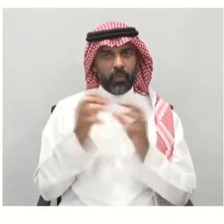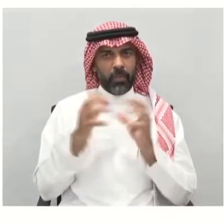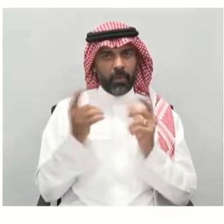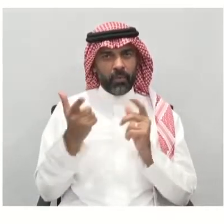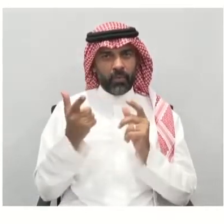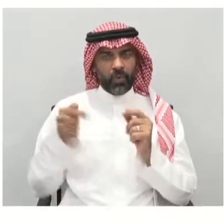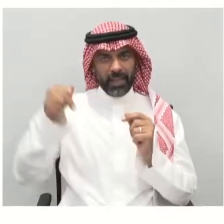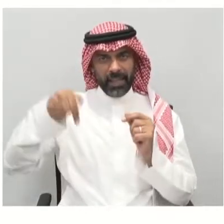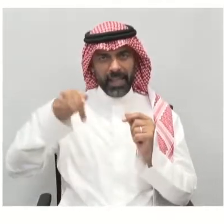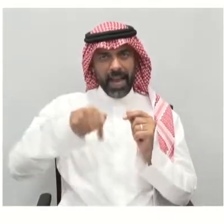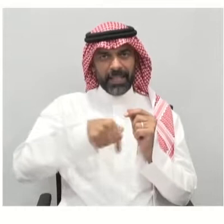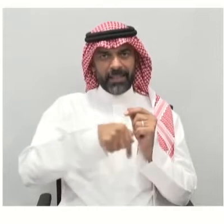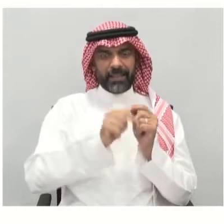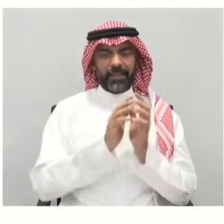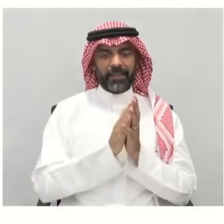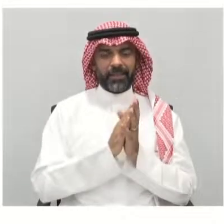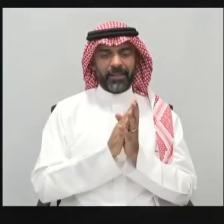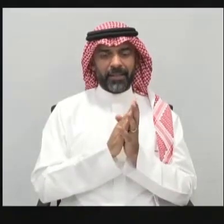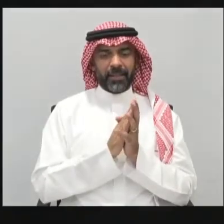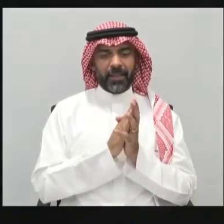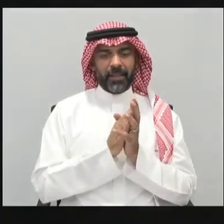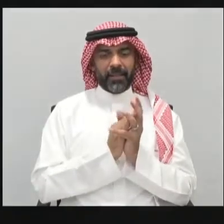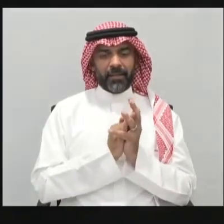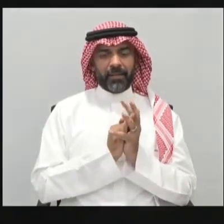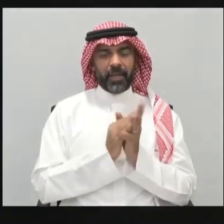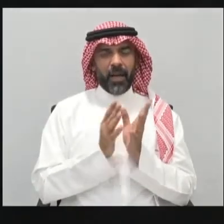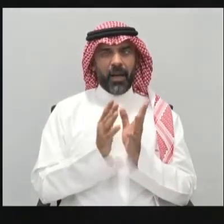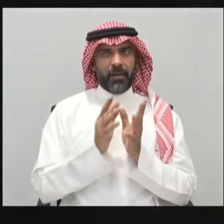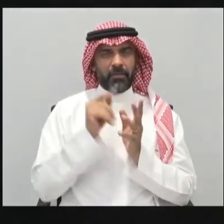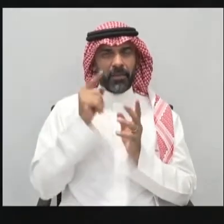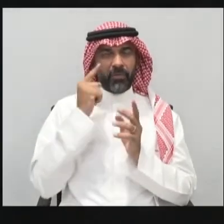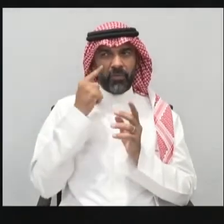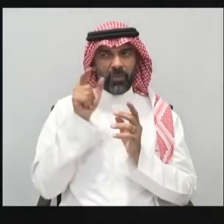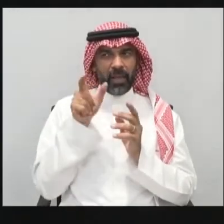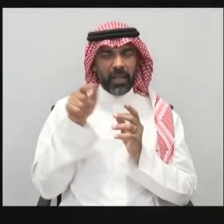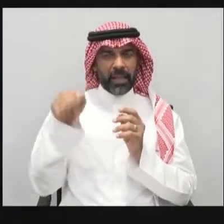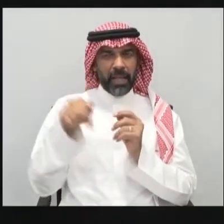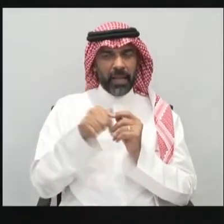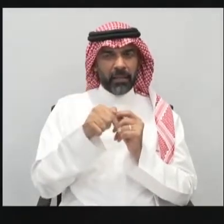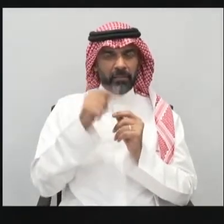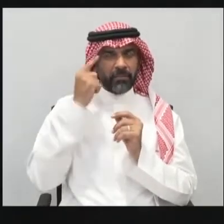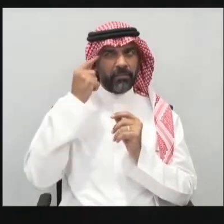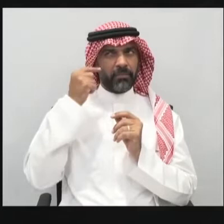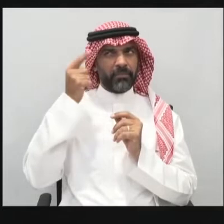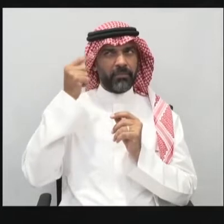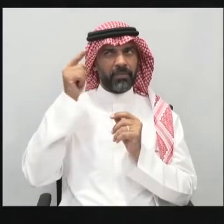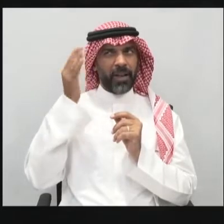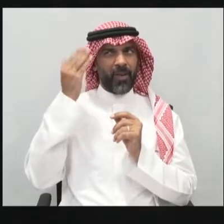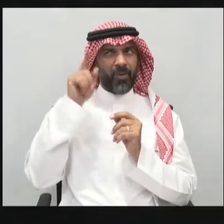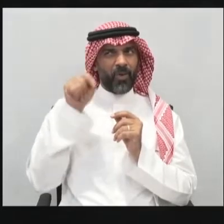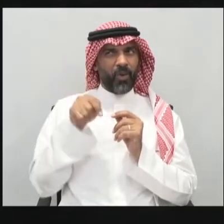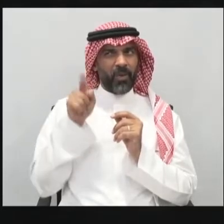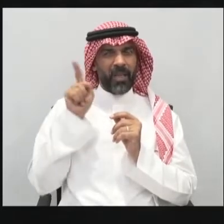mind? Maybe you have memories, special things you did on certain days, right? So now let's look at these